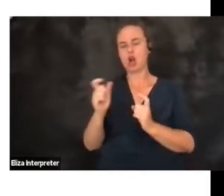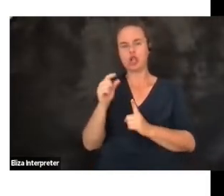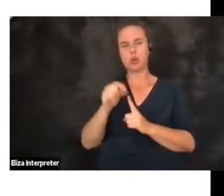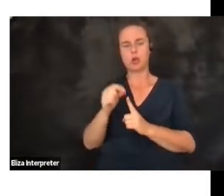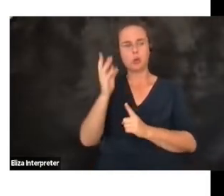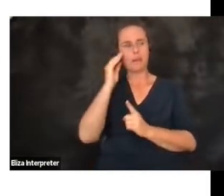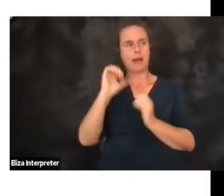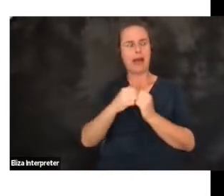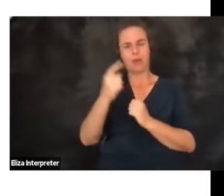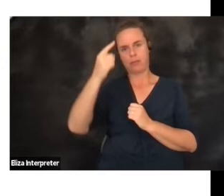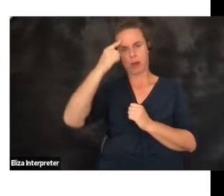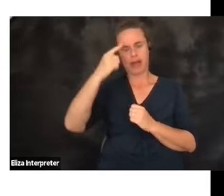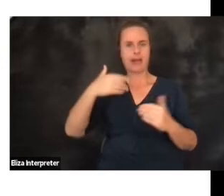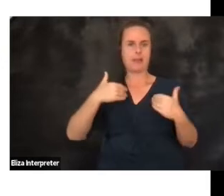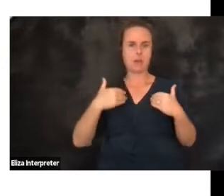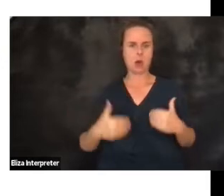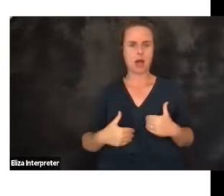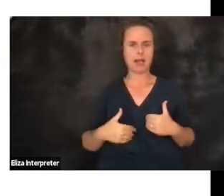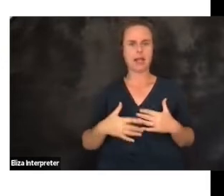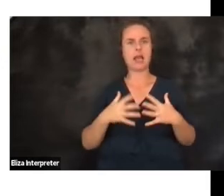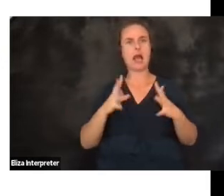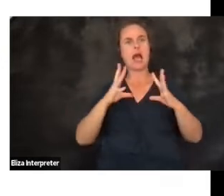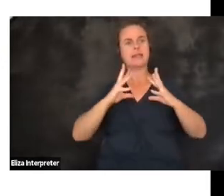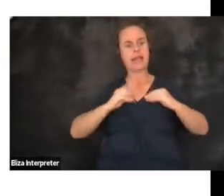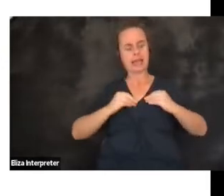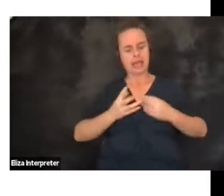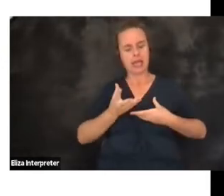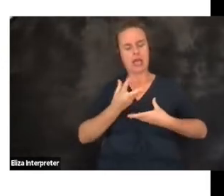ways that the brain and the body take in, and the